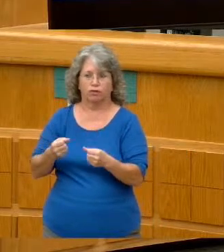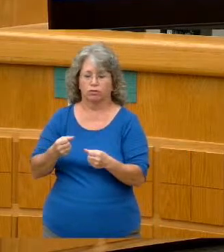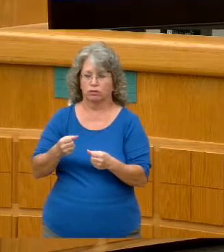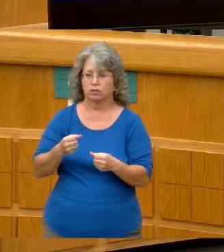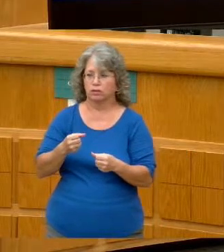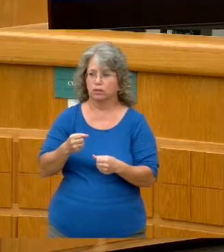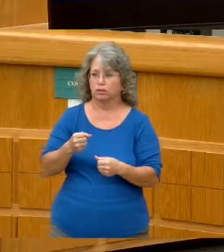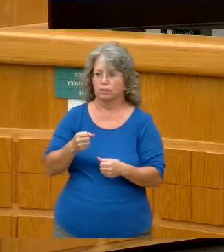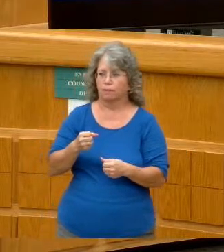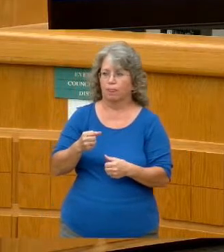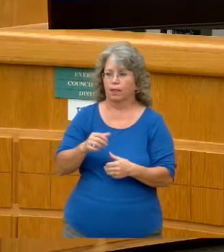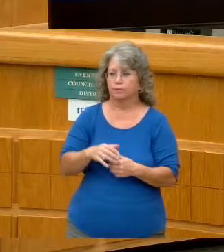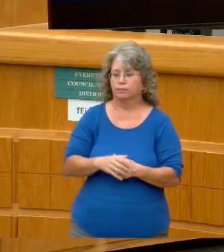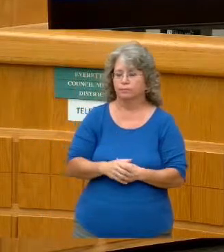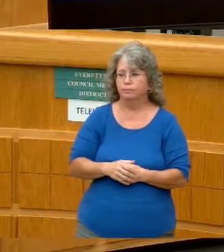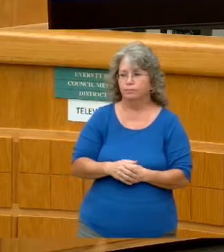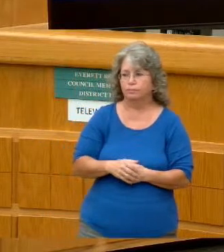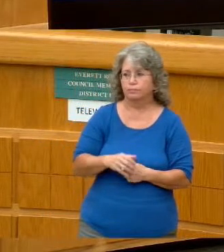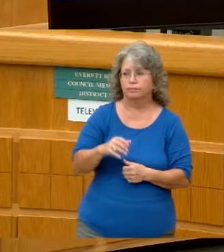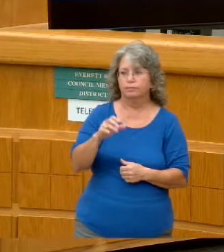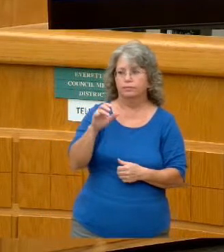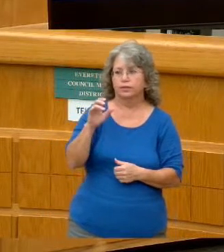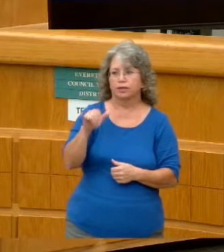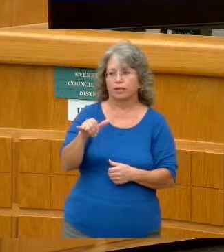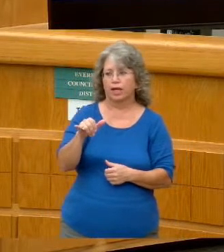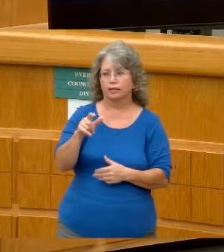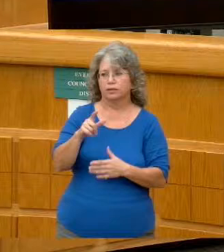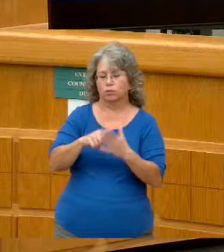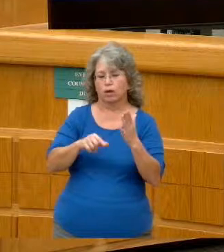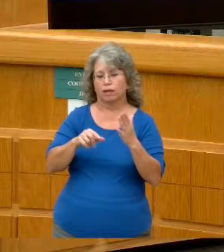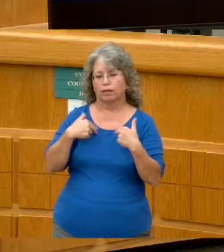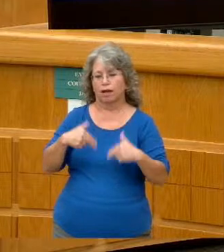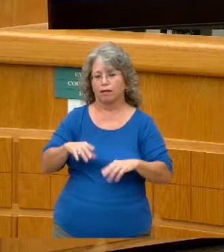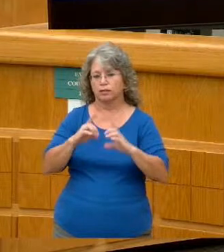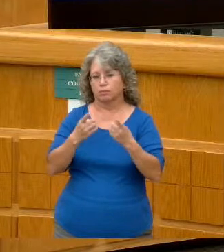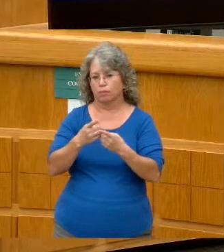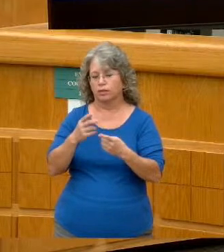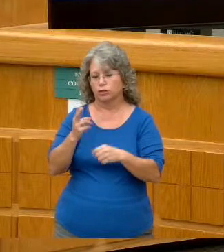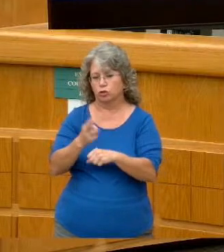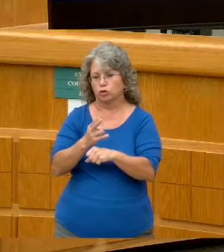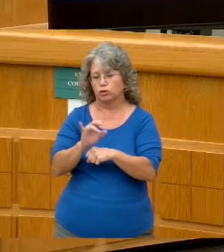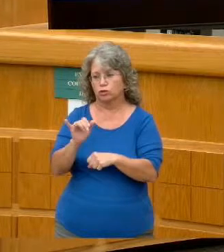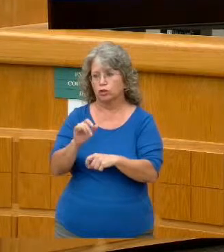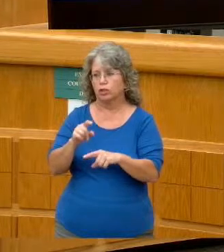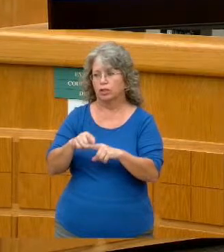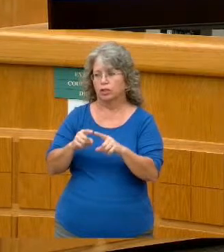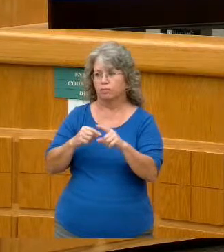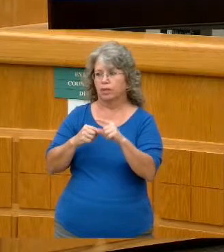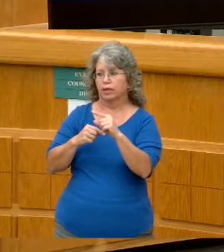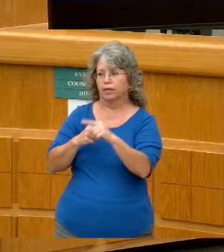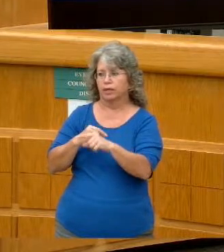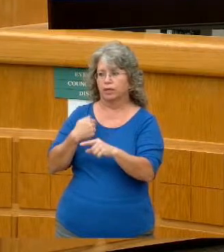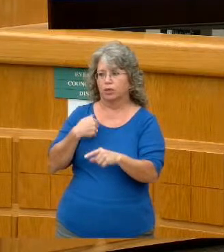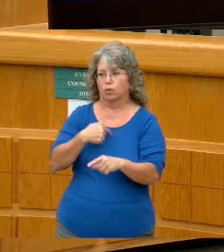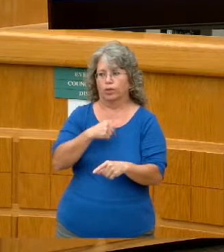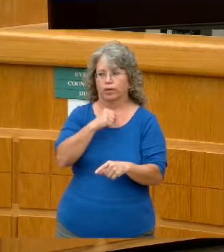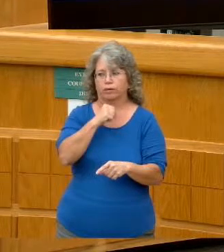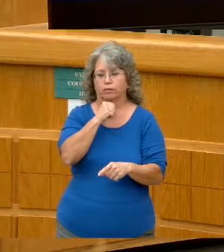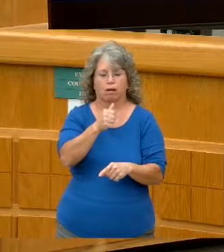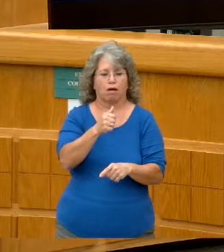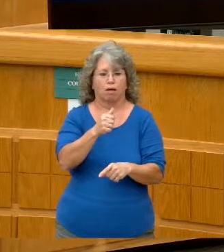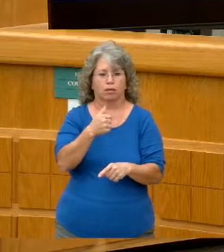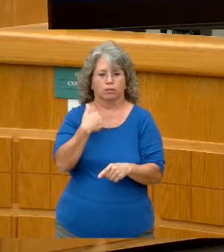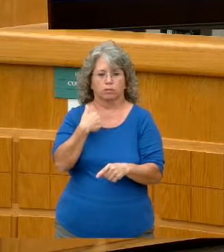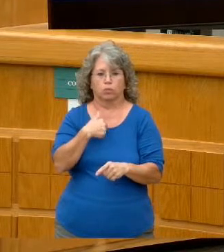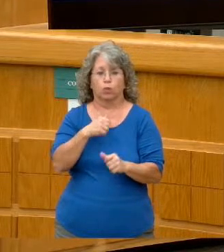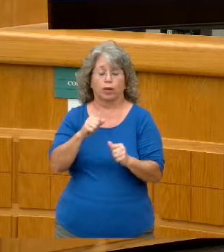algorithmic calculation also, like what the public health department's using, but with the luxury of not being locked